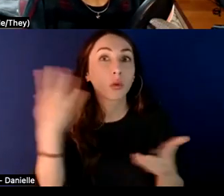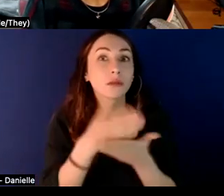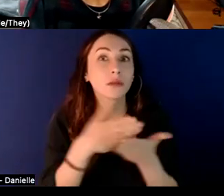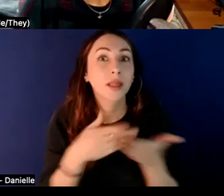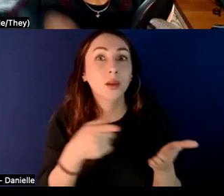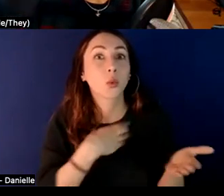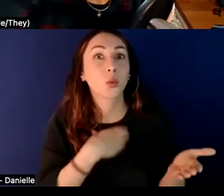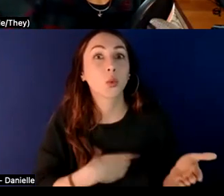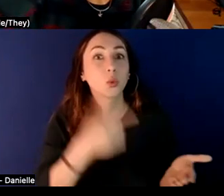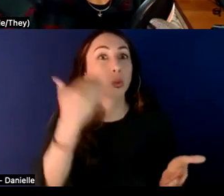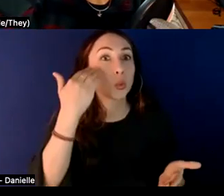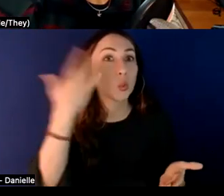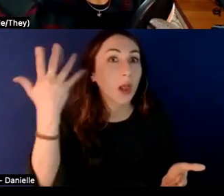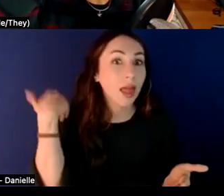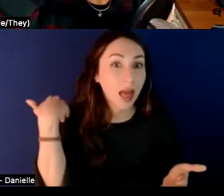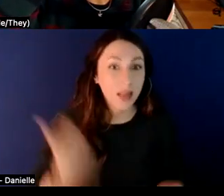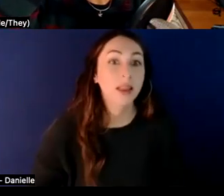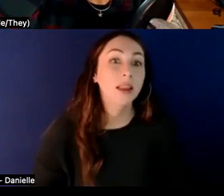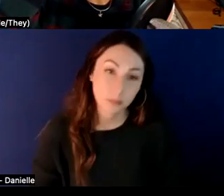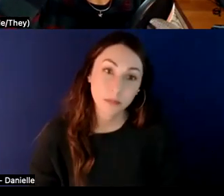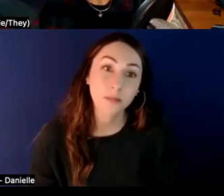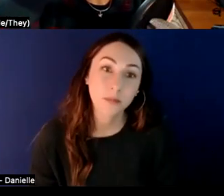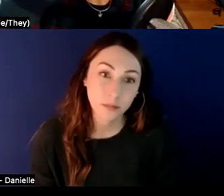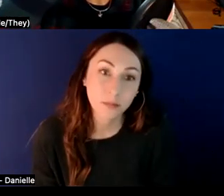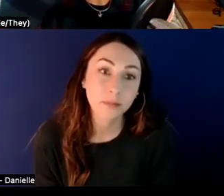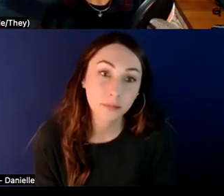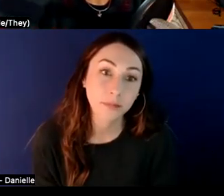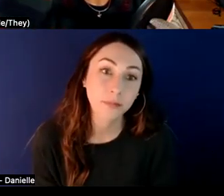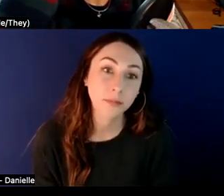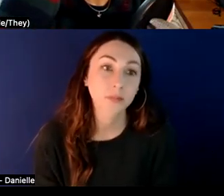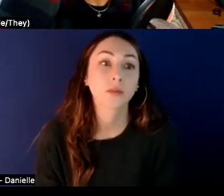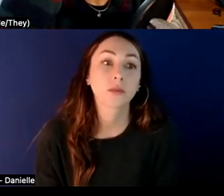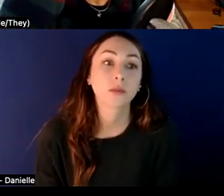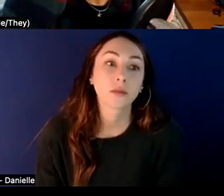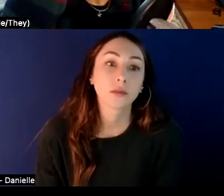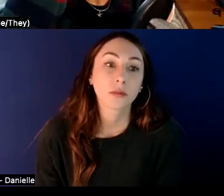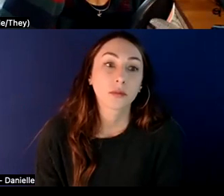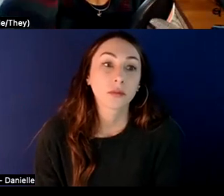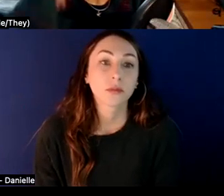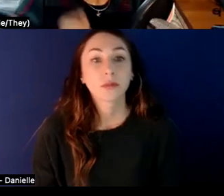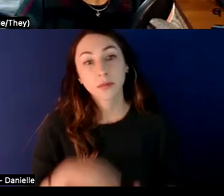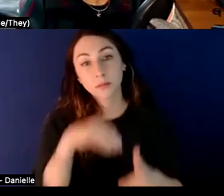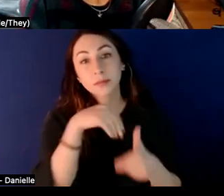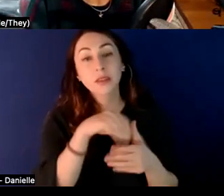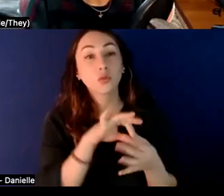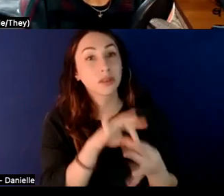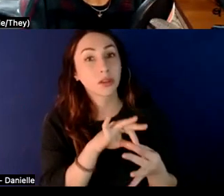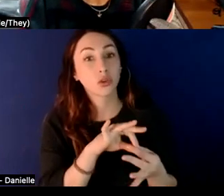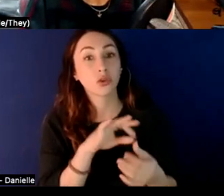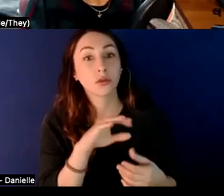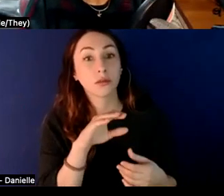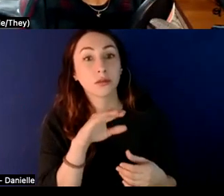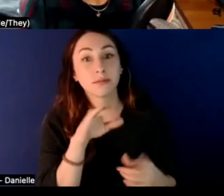then that you know now? So in the relationship that was abusive, my spouse was a